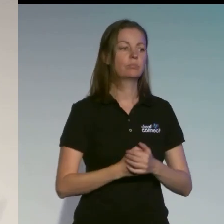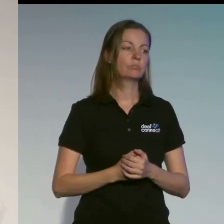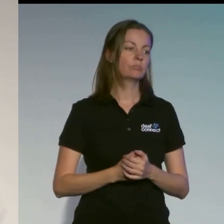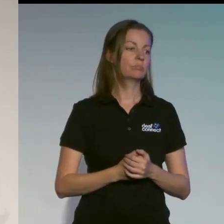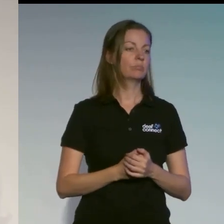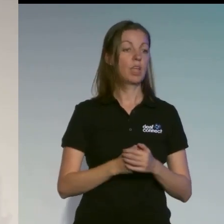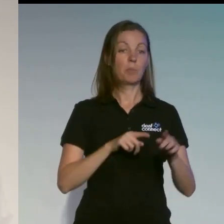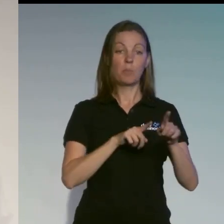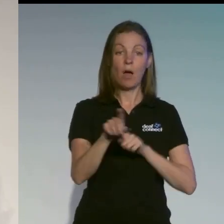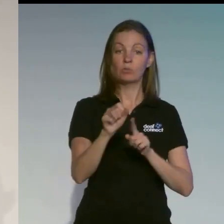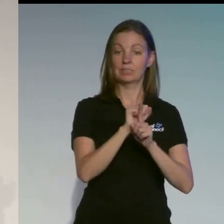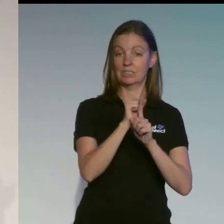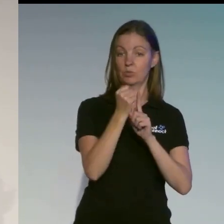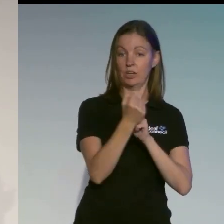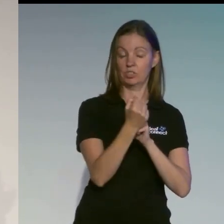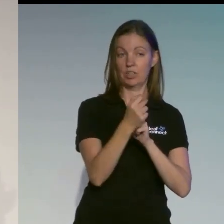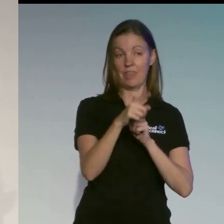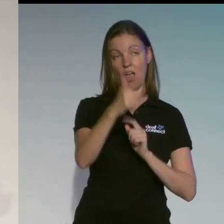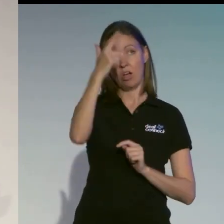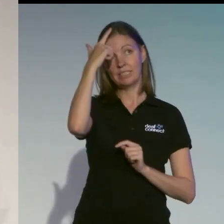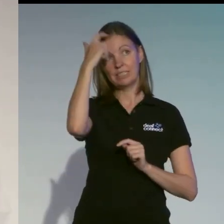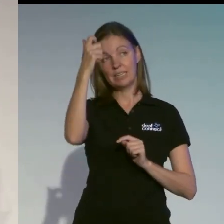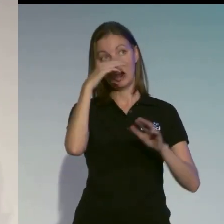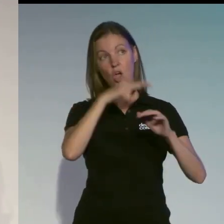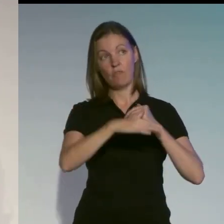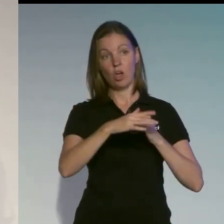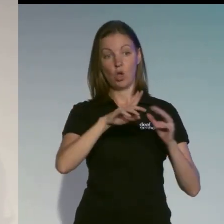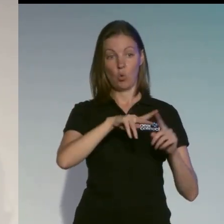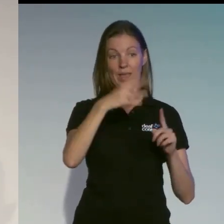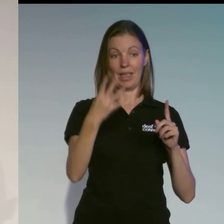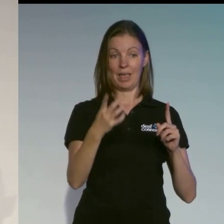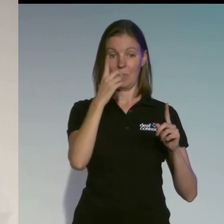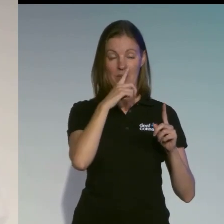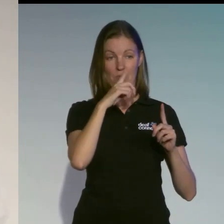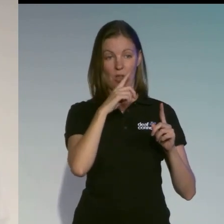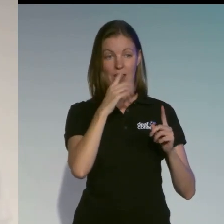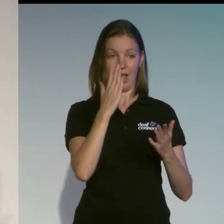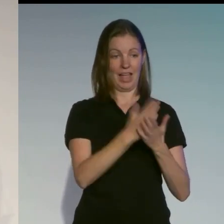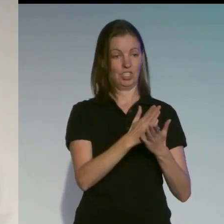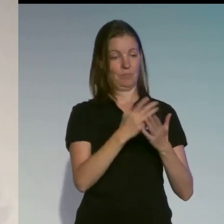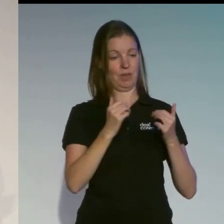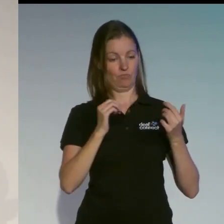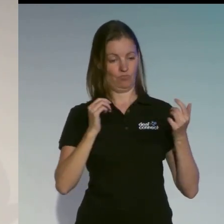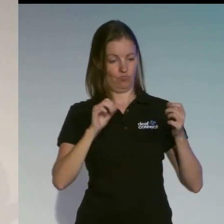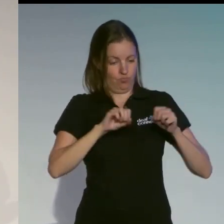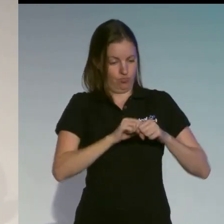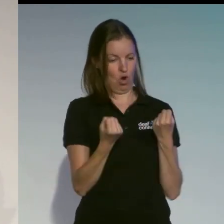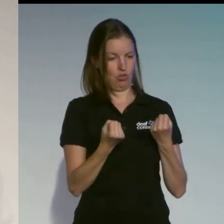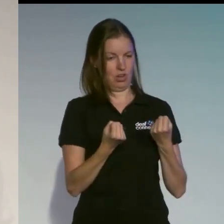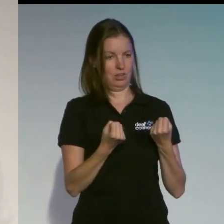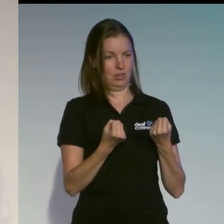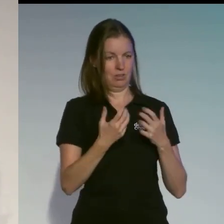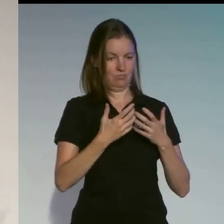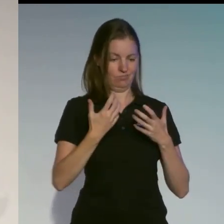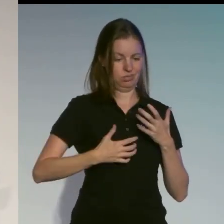In most cases, the problem is that the idea of queer people being broken or that queer people have a disorder, or in the case of trans